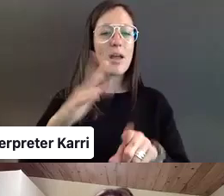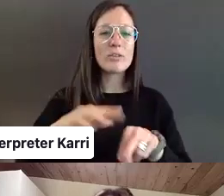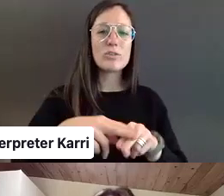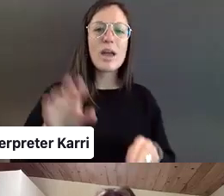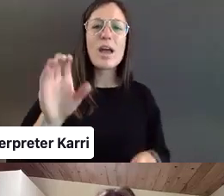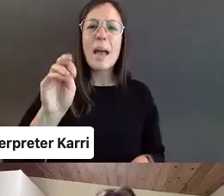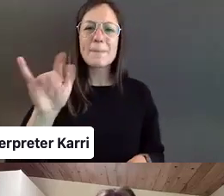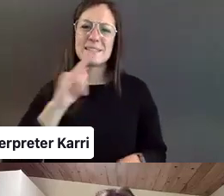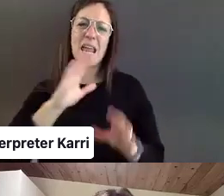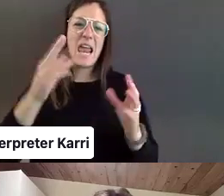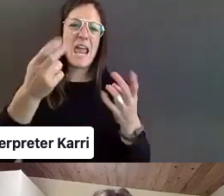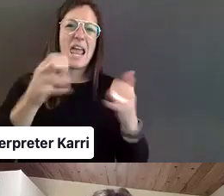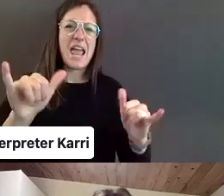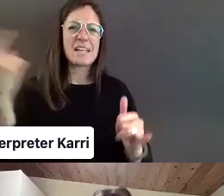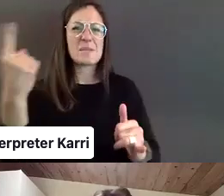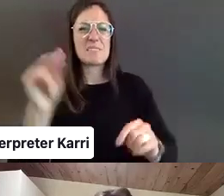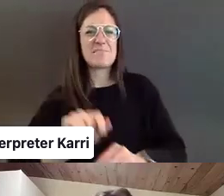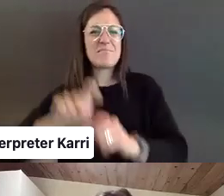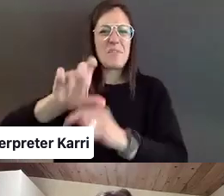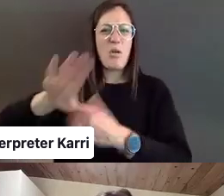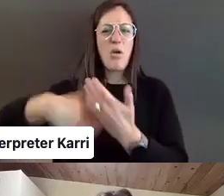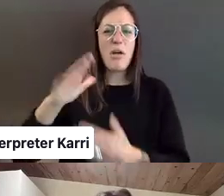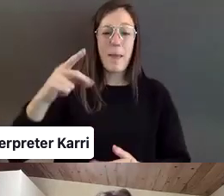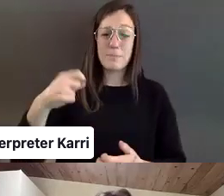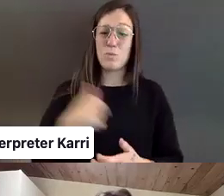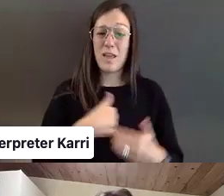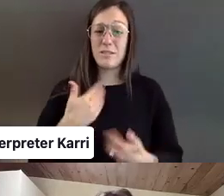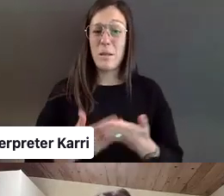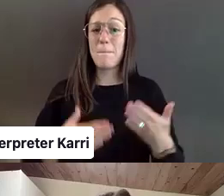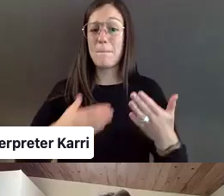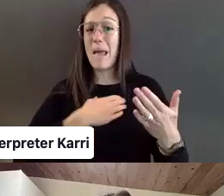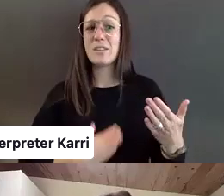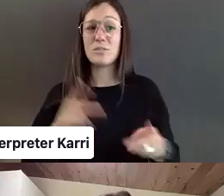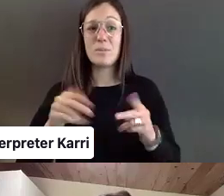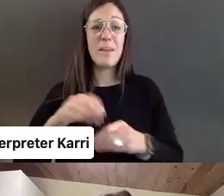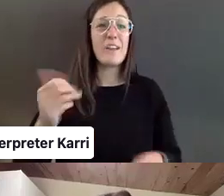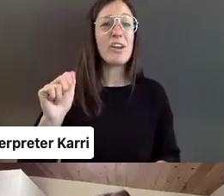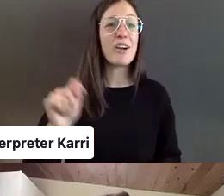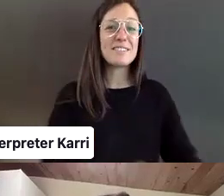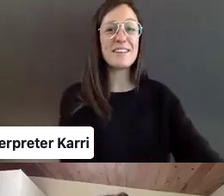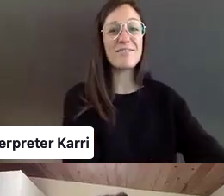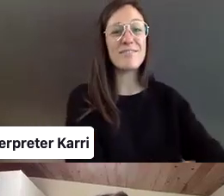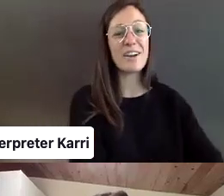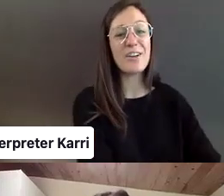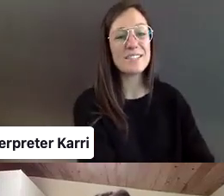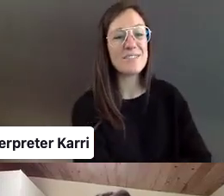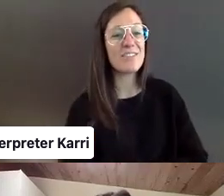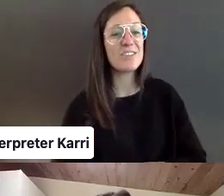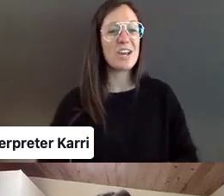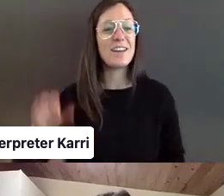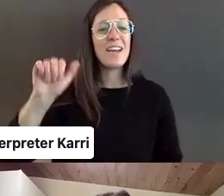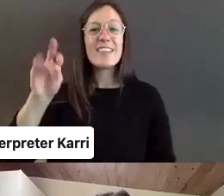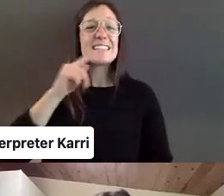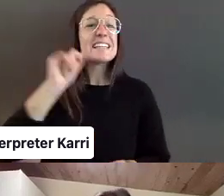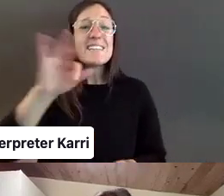with all caps responses? There's some passionate feelings about. It's not a sandwich. What